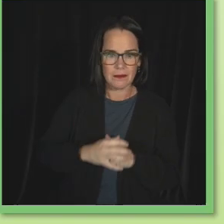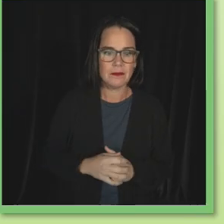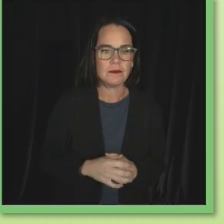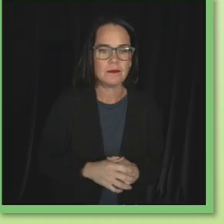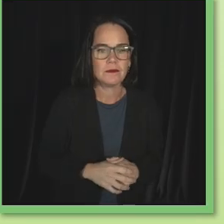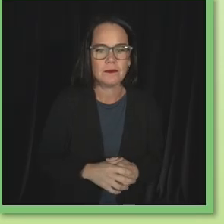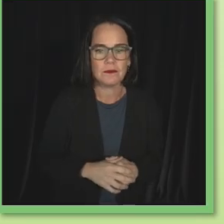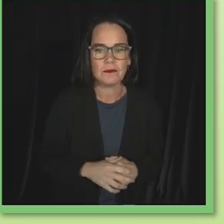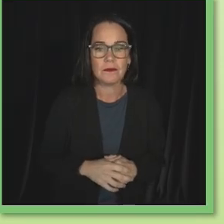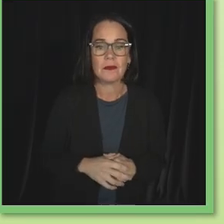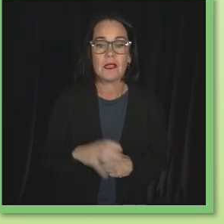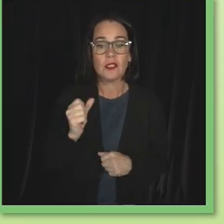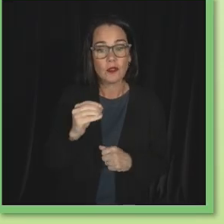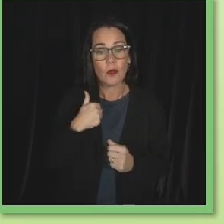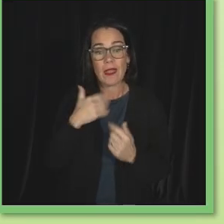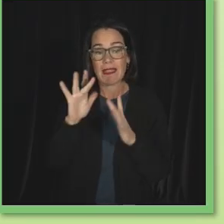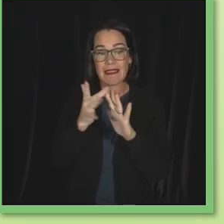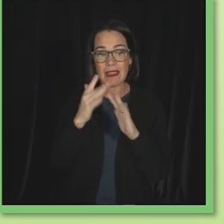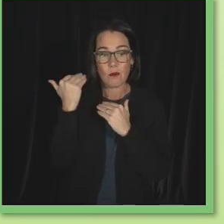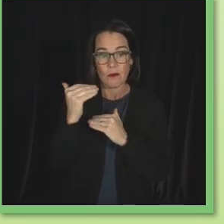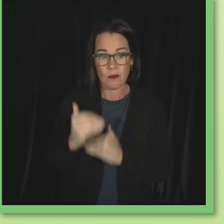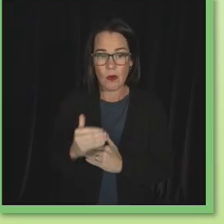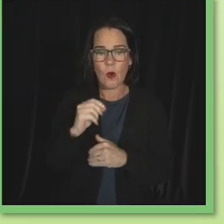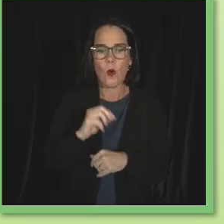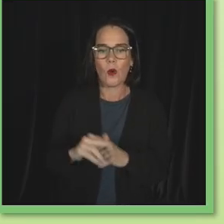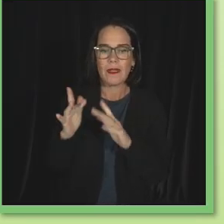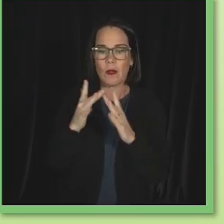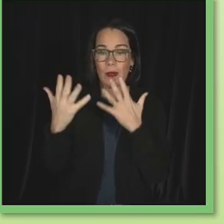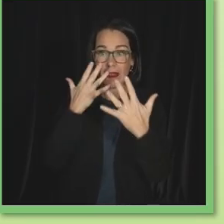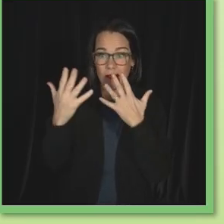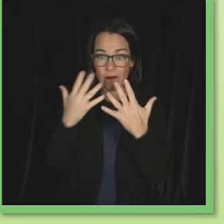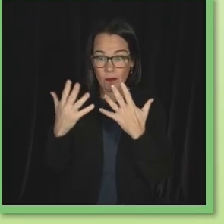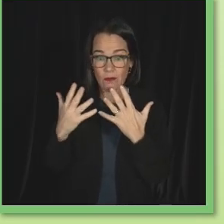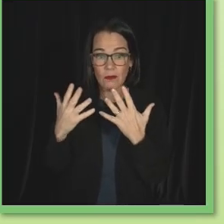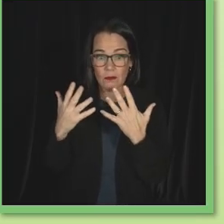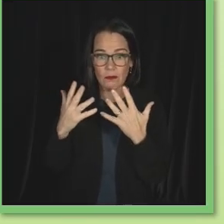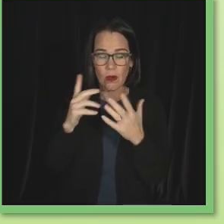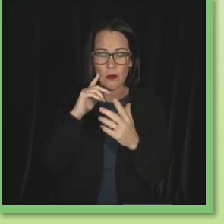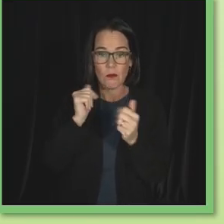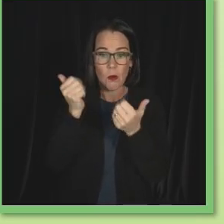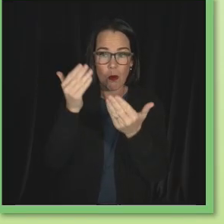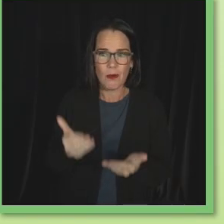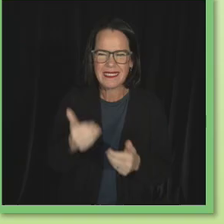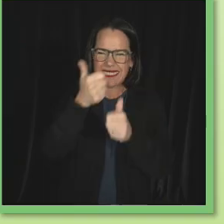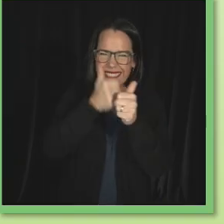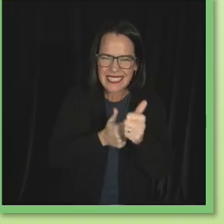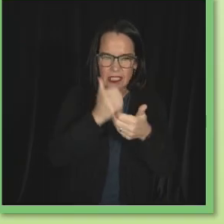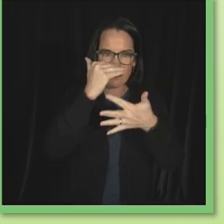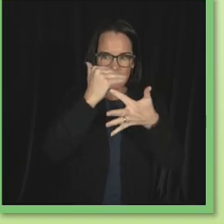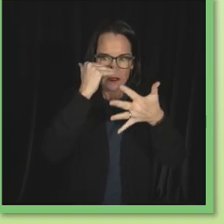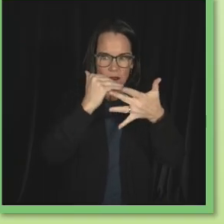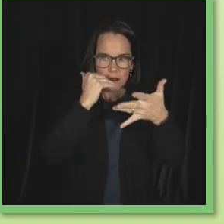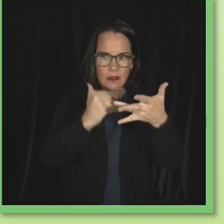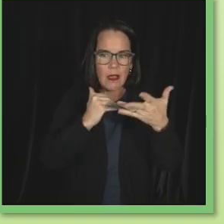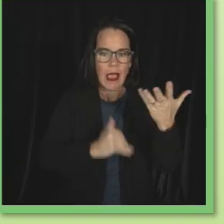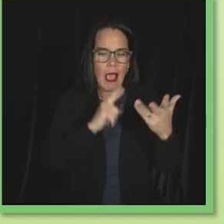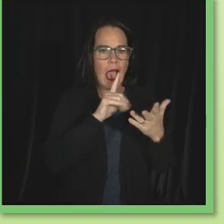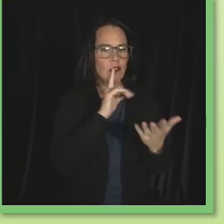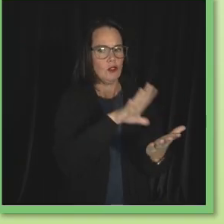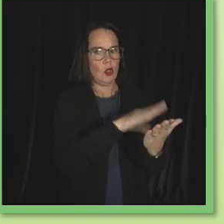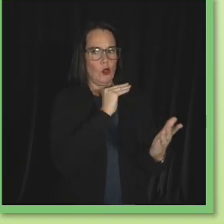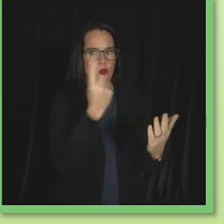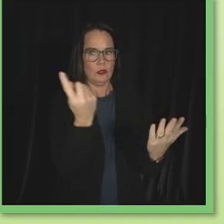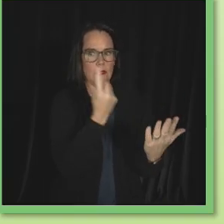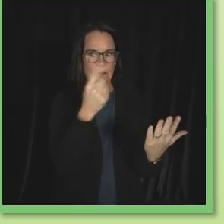interface K9 proposal. And each step was a lesson. Each project brought us